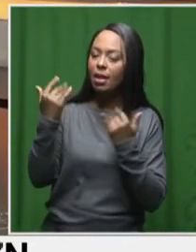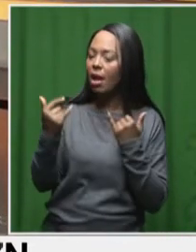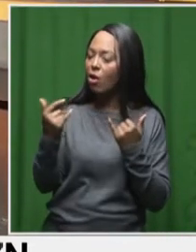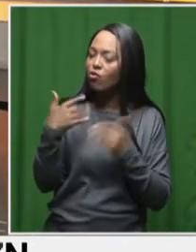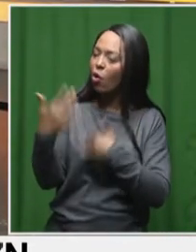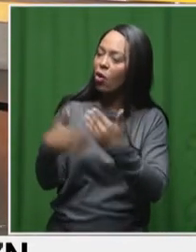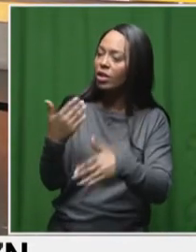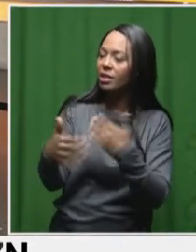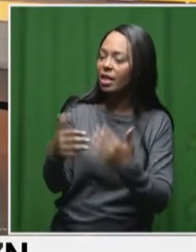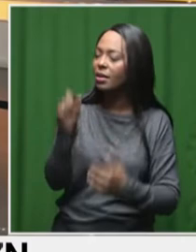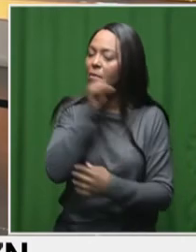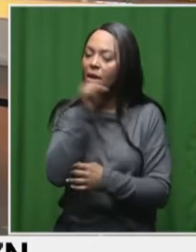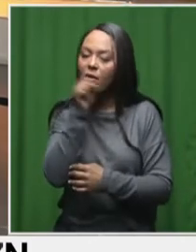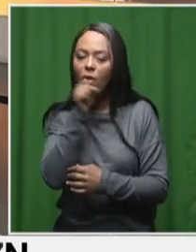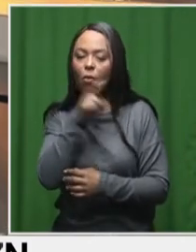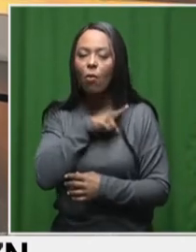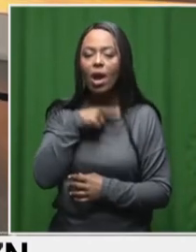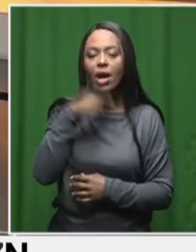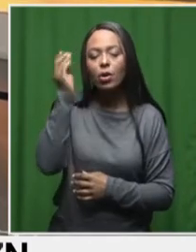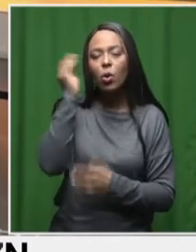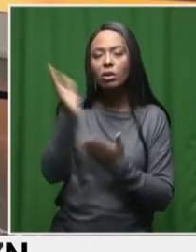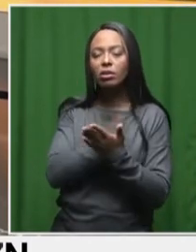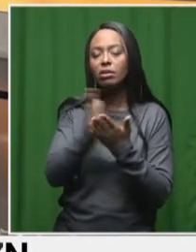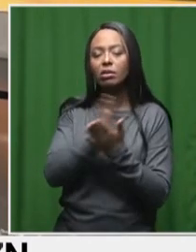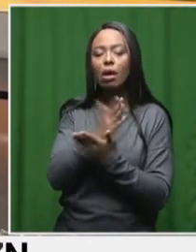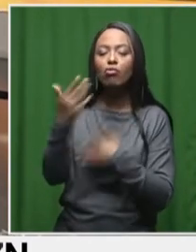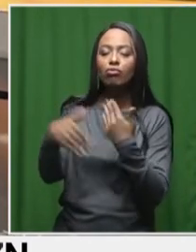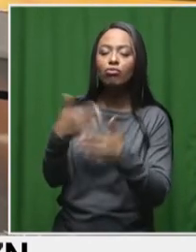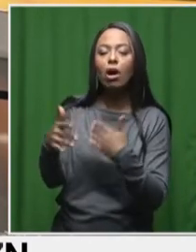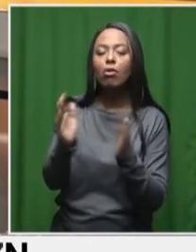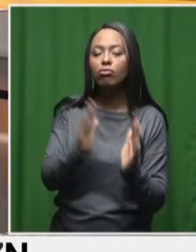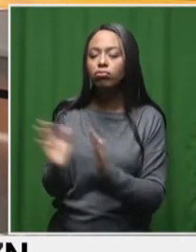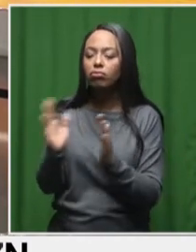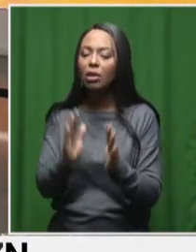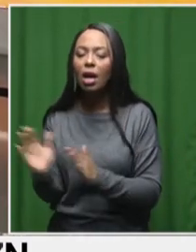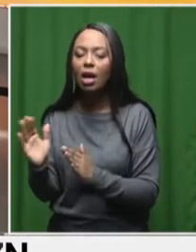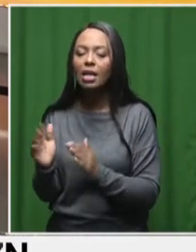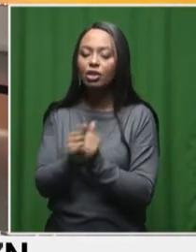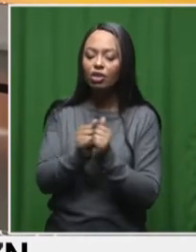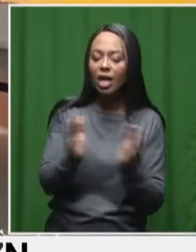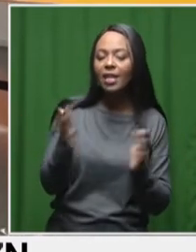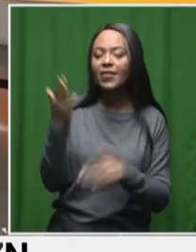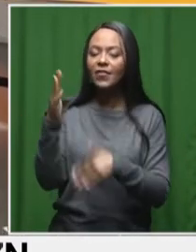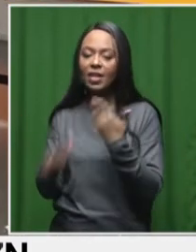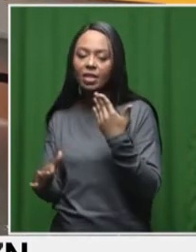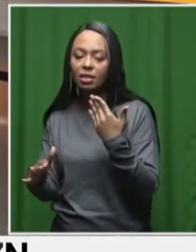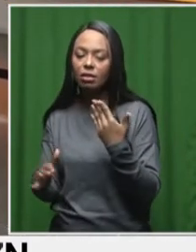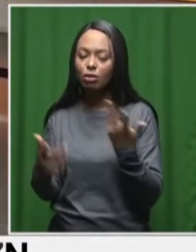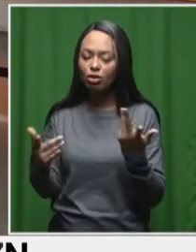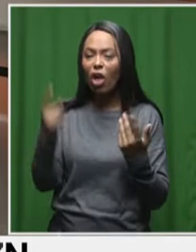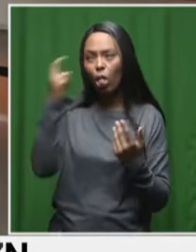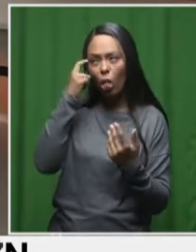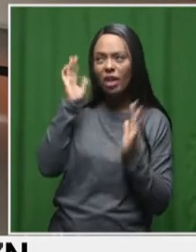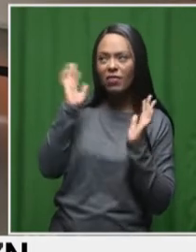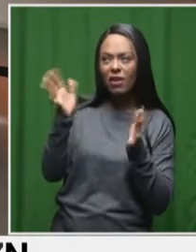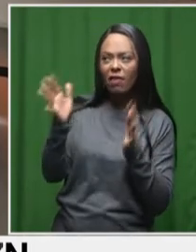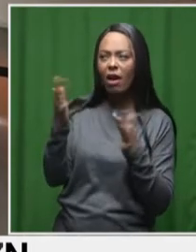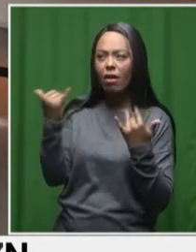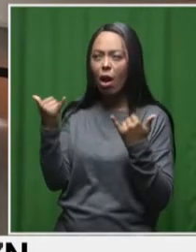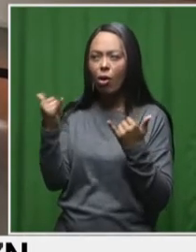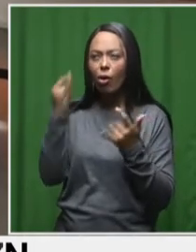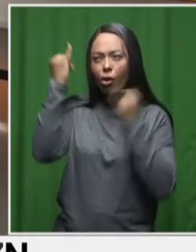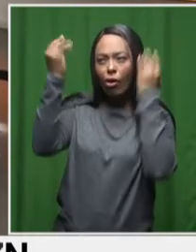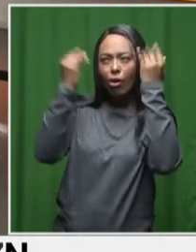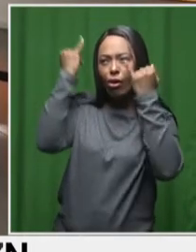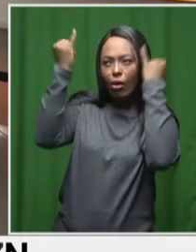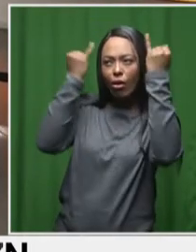going to this performance, because I know you give a lot of thought process into start to finish. Have you thought about that? Have you, you know, curated it in